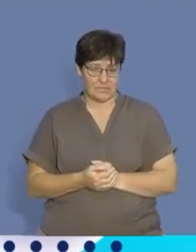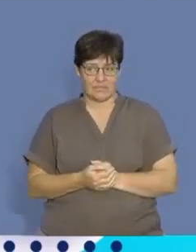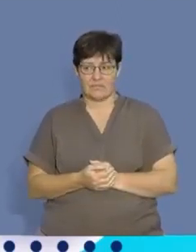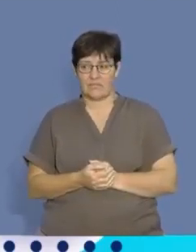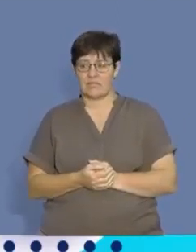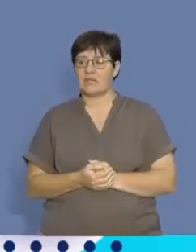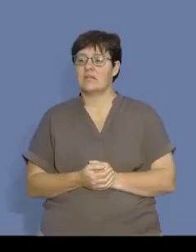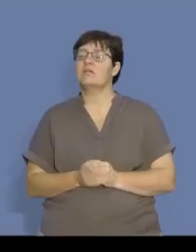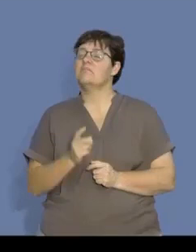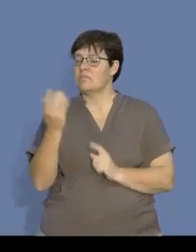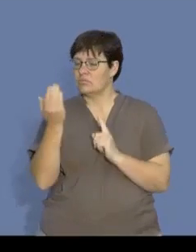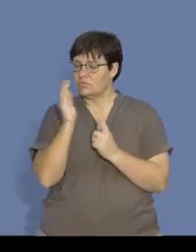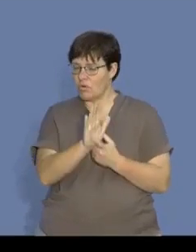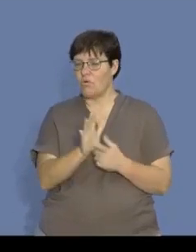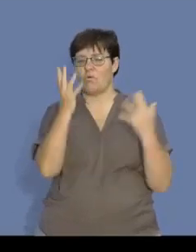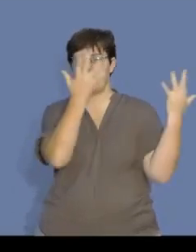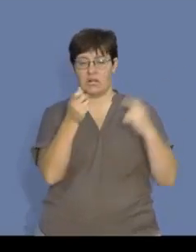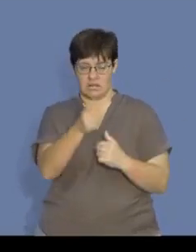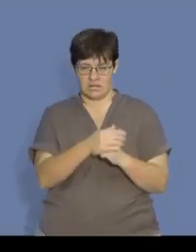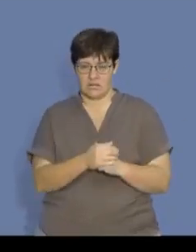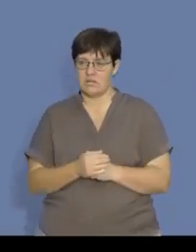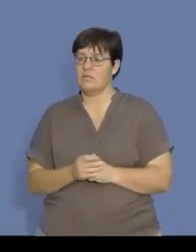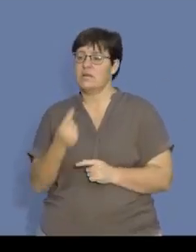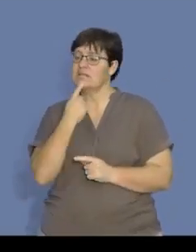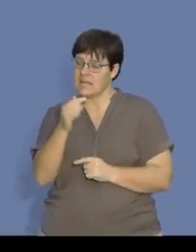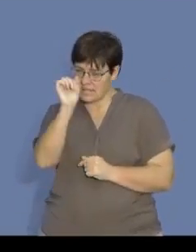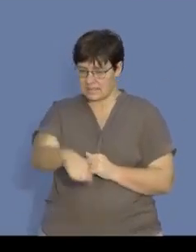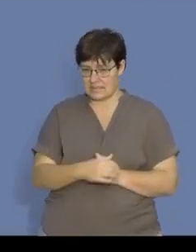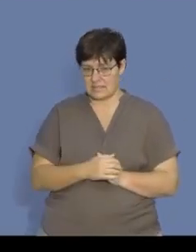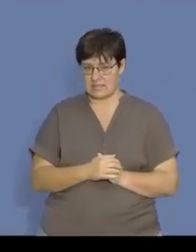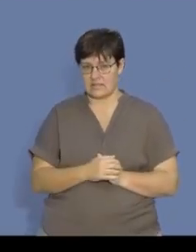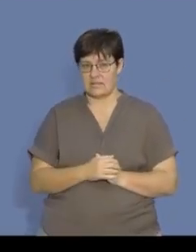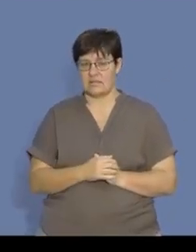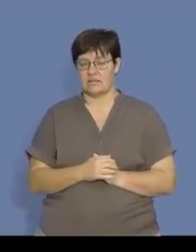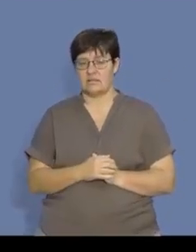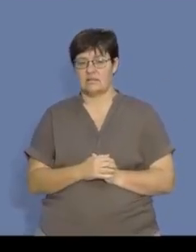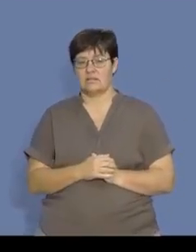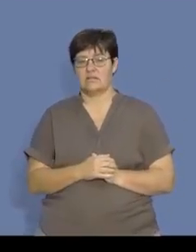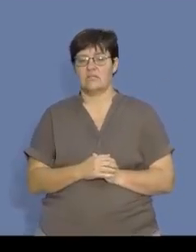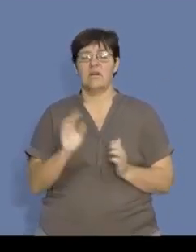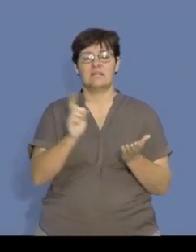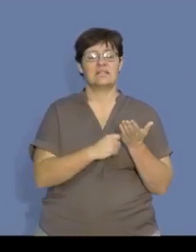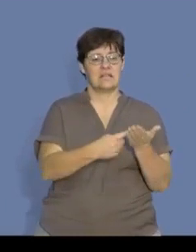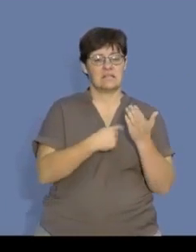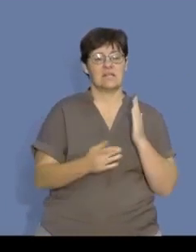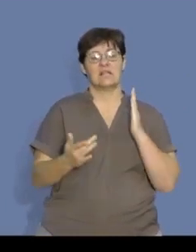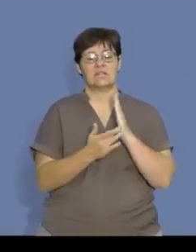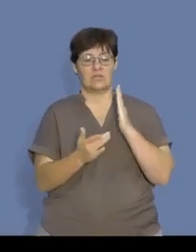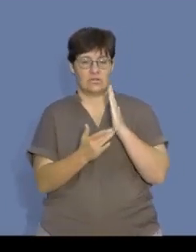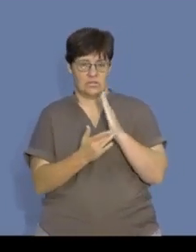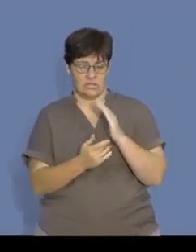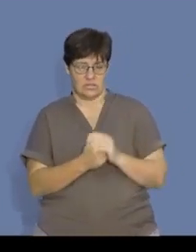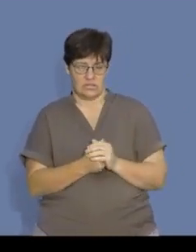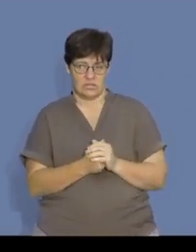remember guys, when you are answering, right, I've shown the calculation, I've said yes, and then